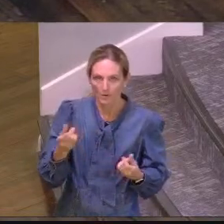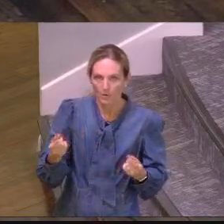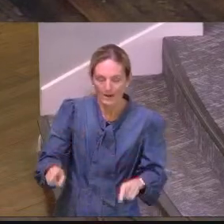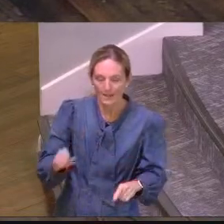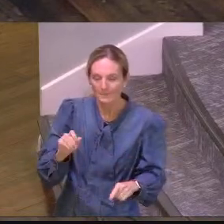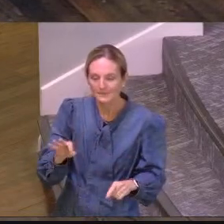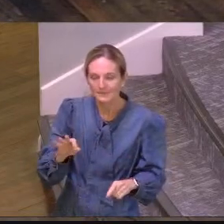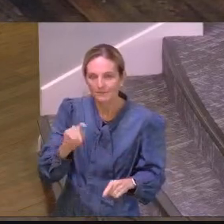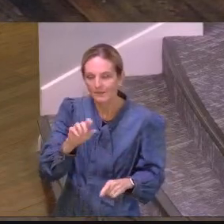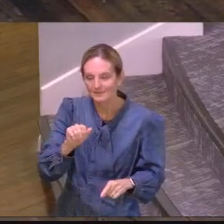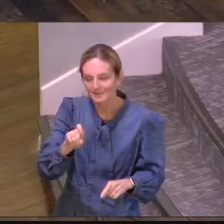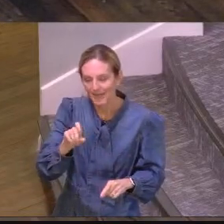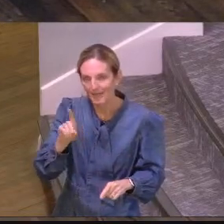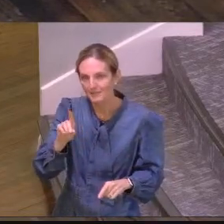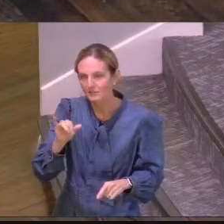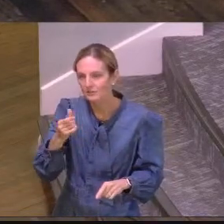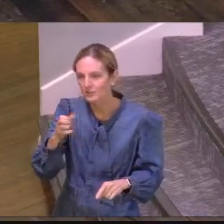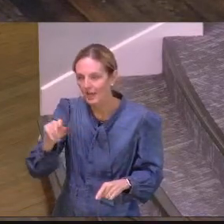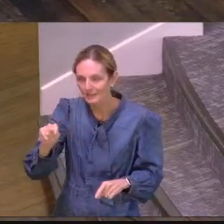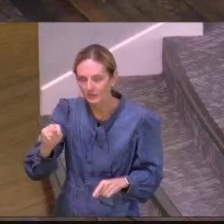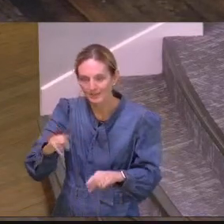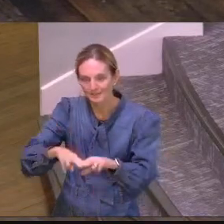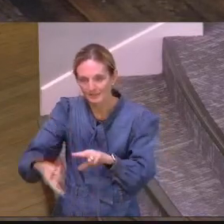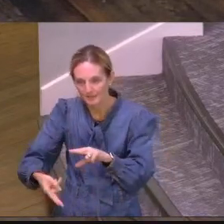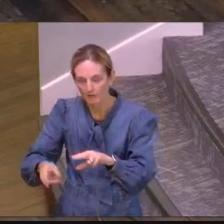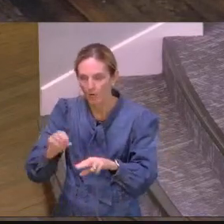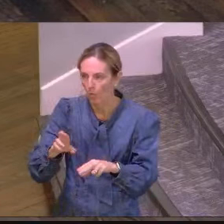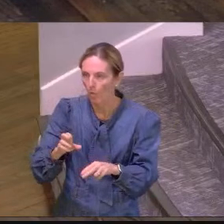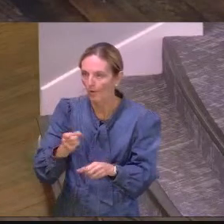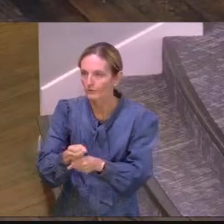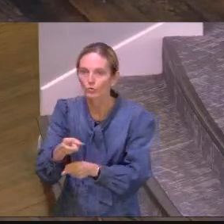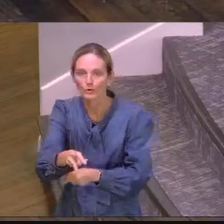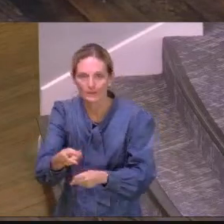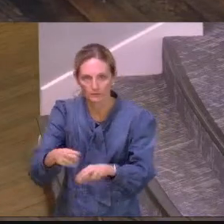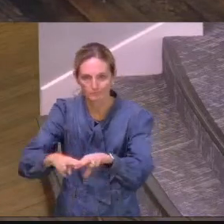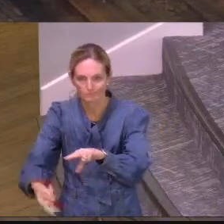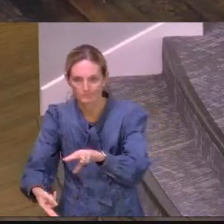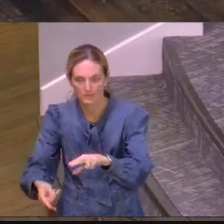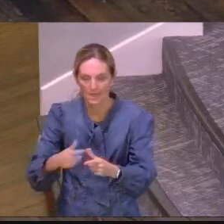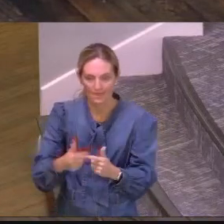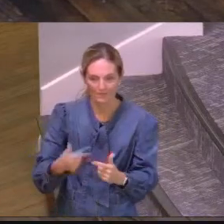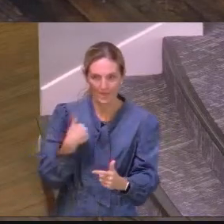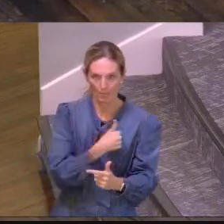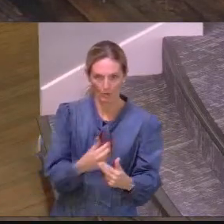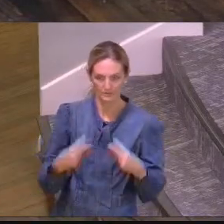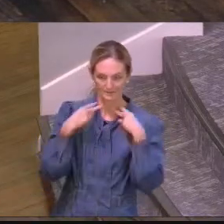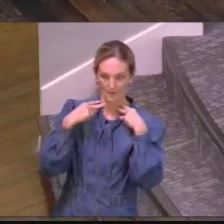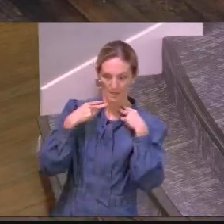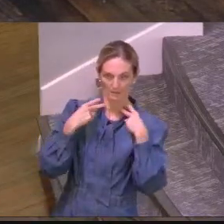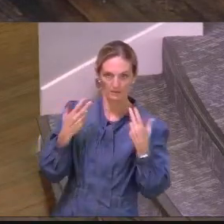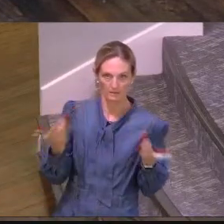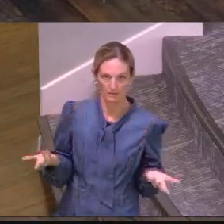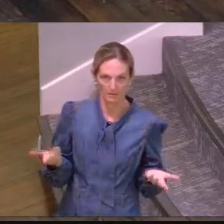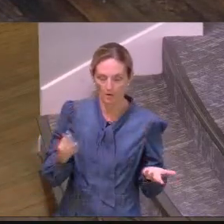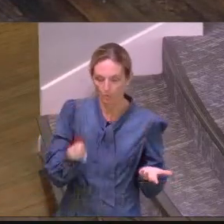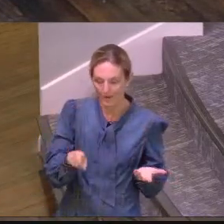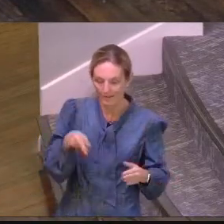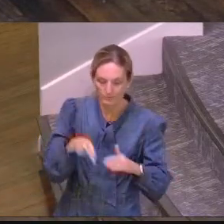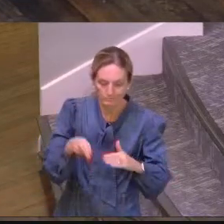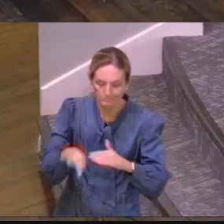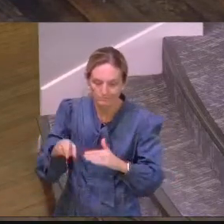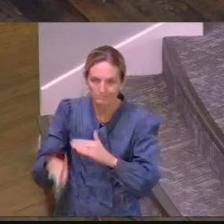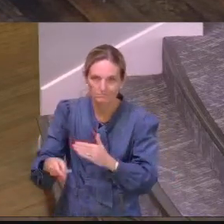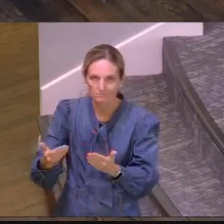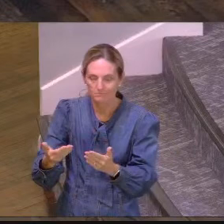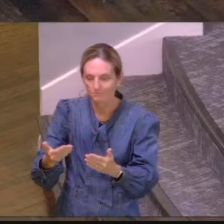decreases next year? What if it decreases the year after that? Then we're kind of stuck in a position where we either have to cut staff, or we have to